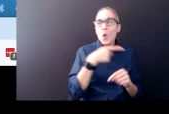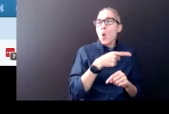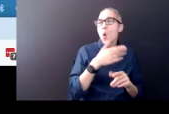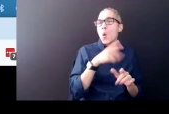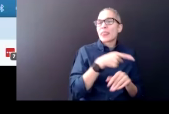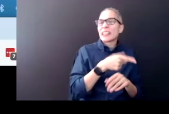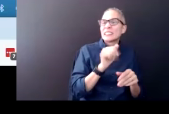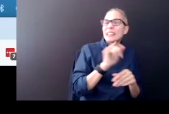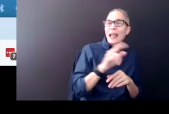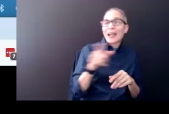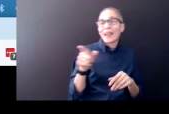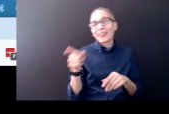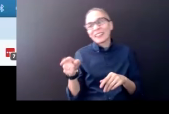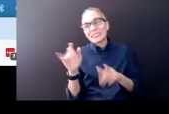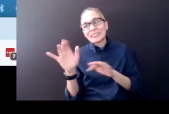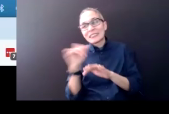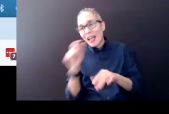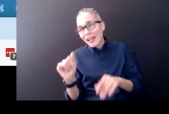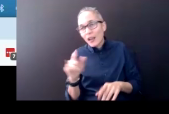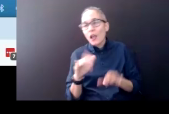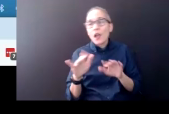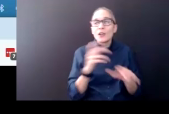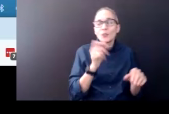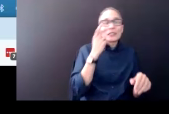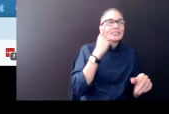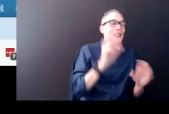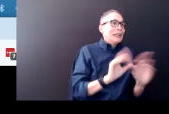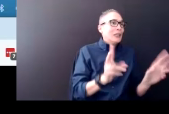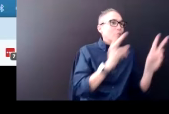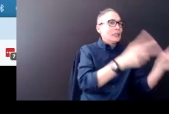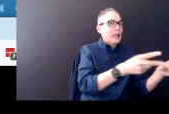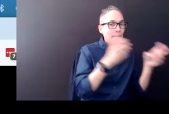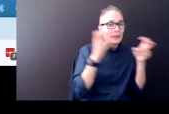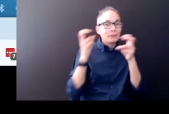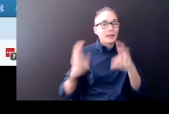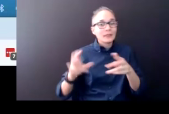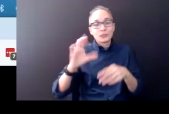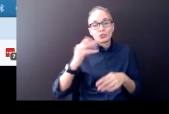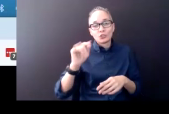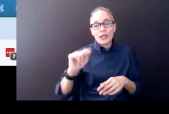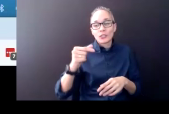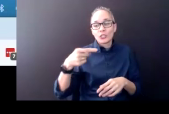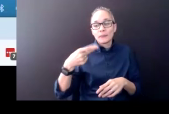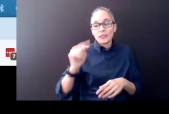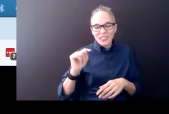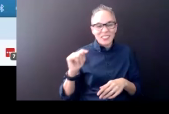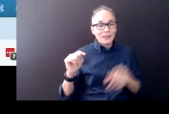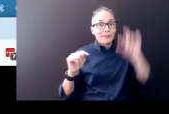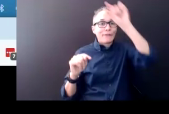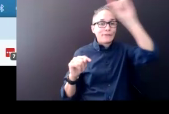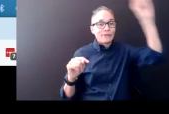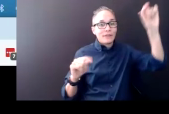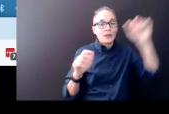AI," even though you see that they copied and paste literally the Chat GPT page, and you see Chat GPT